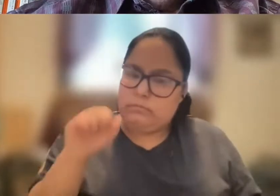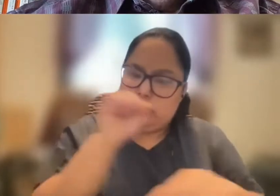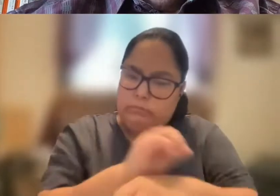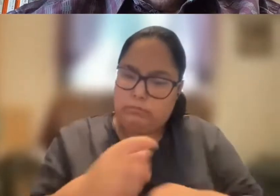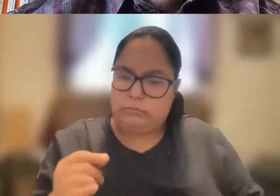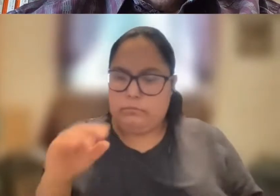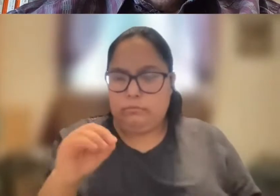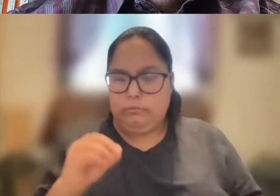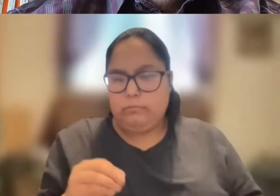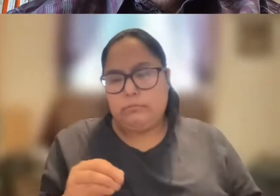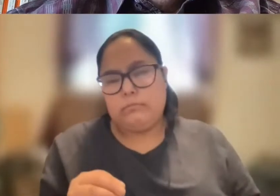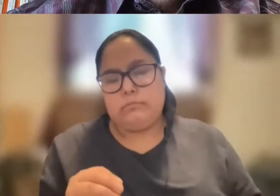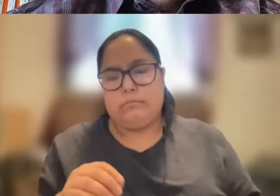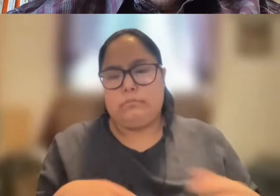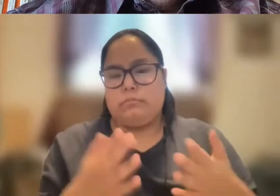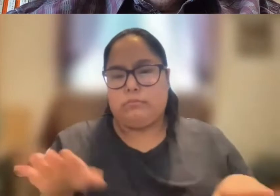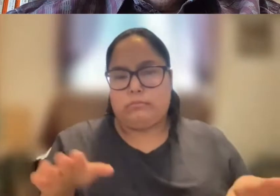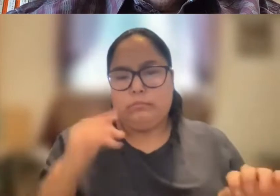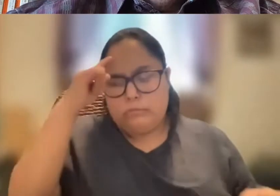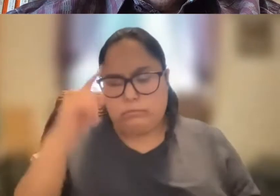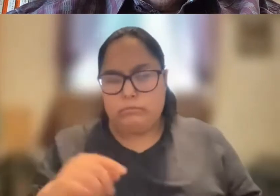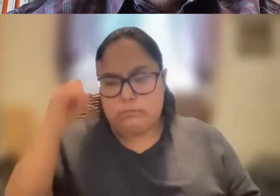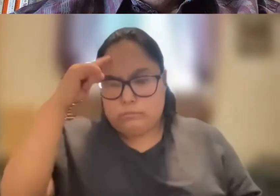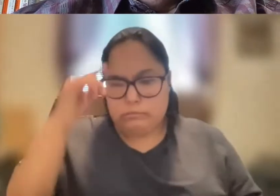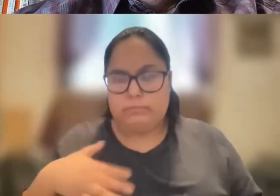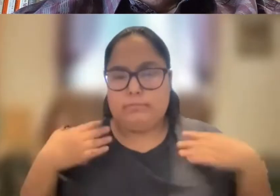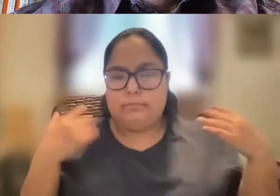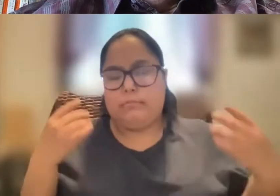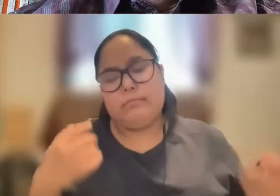I had done. So that was kind of exciting.